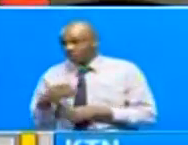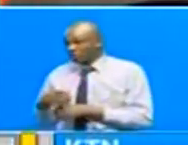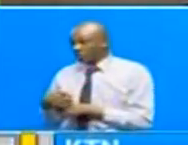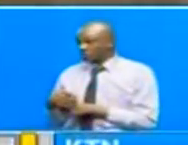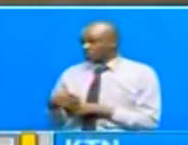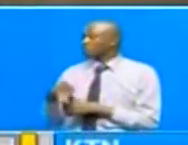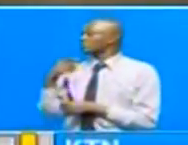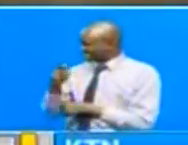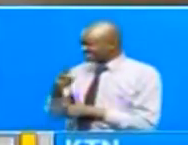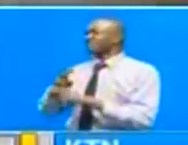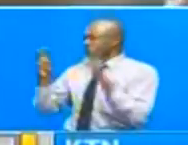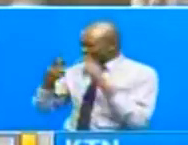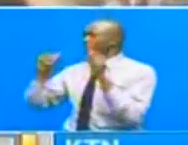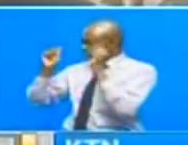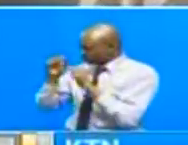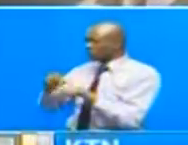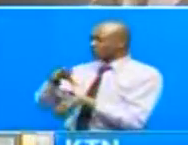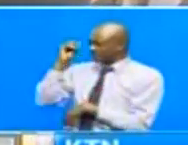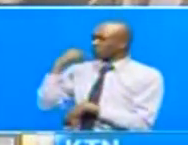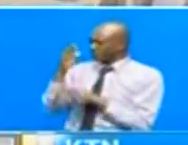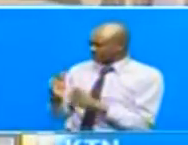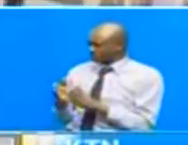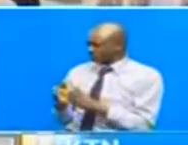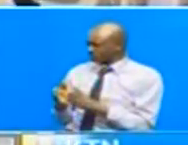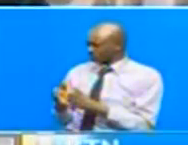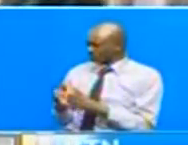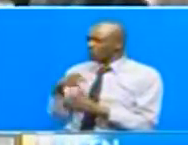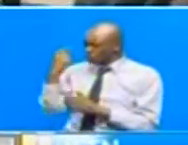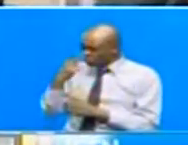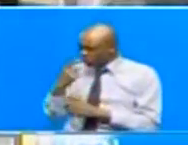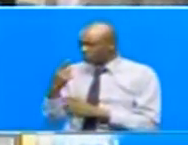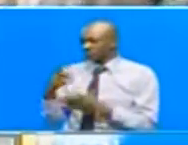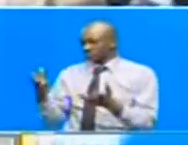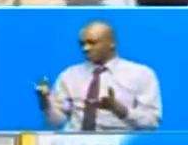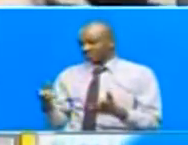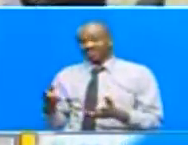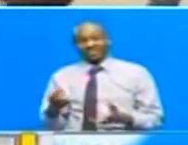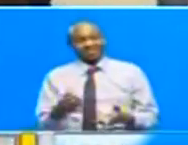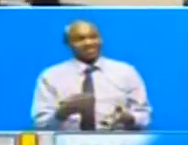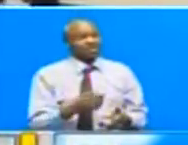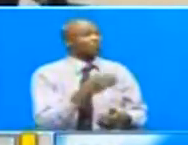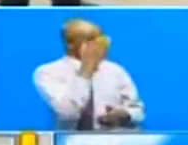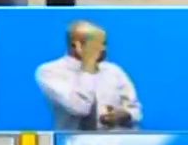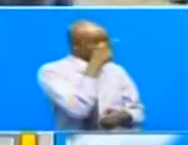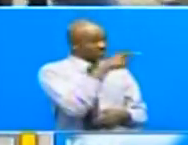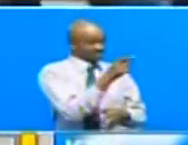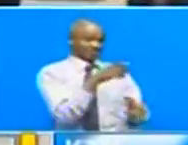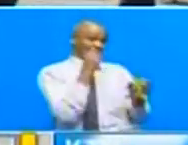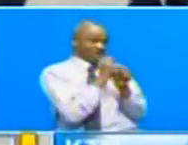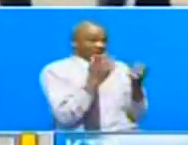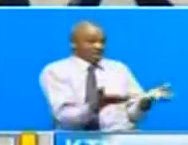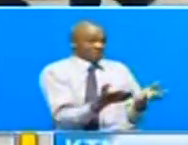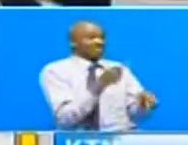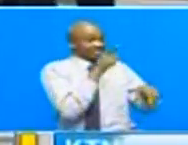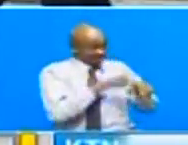absolutely it is very, very possible to find out exactly who compromised the system. Because the way that system is, even